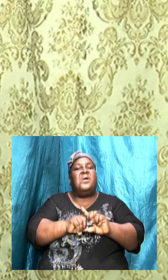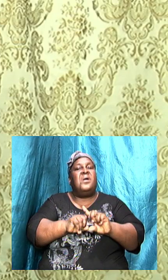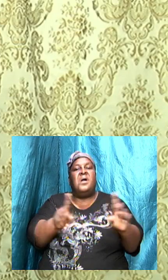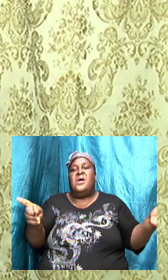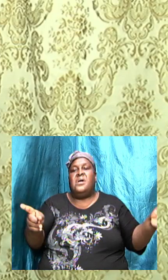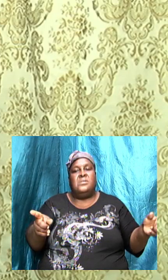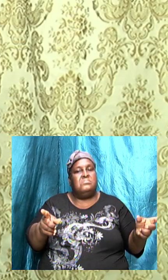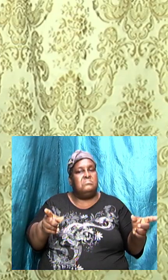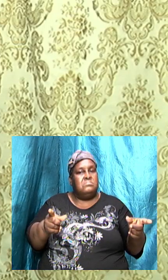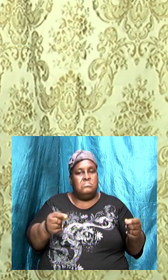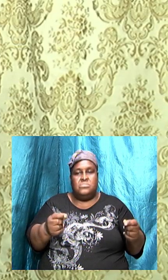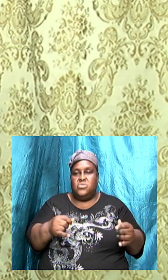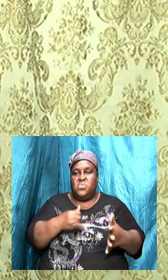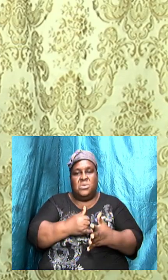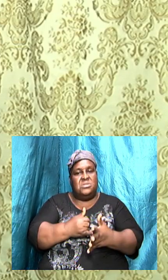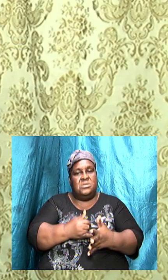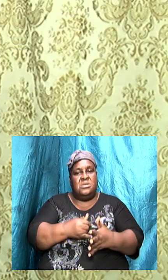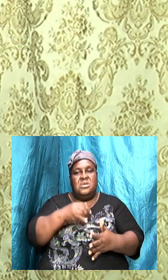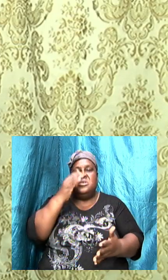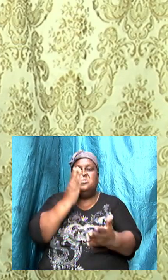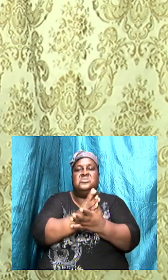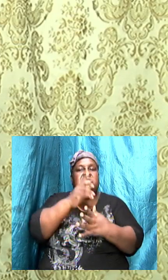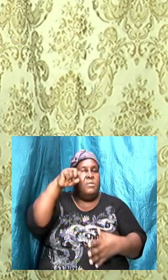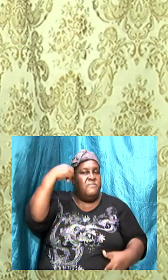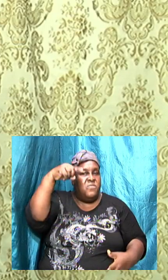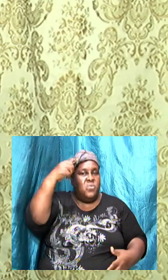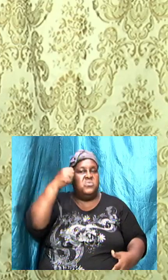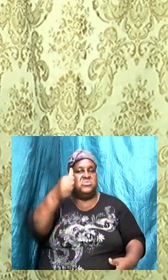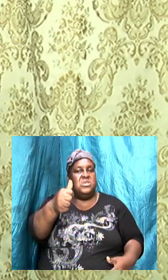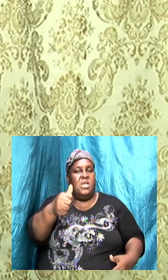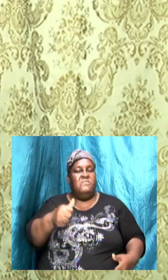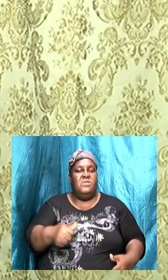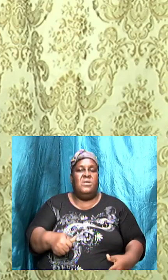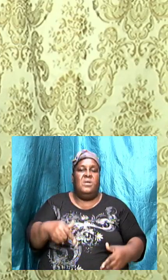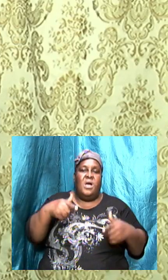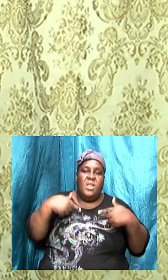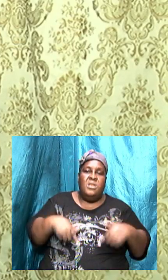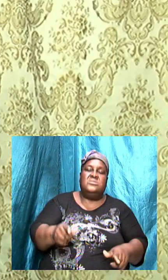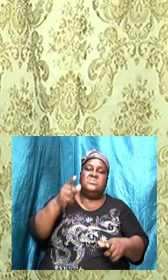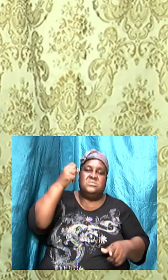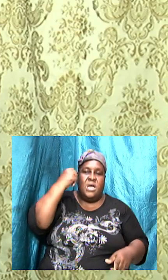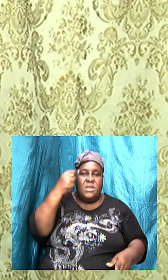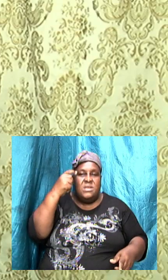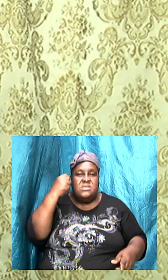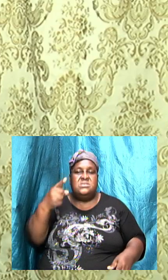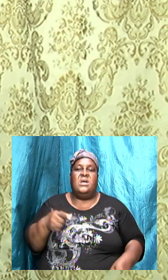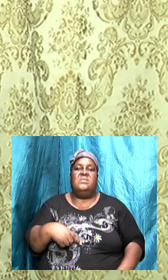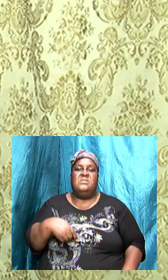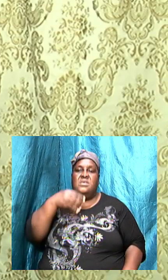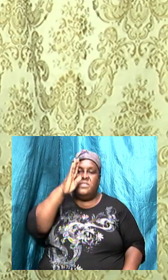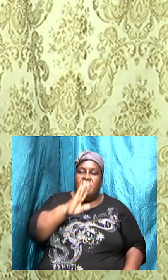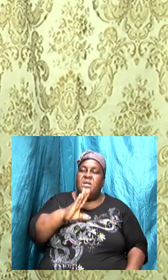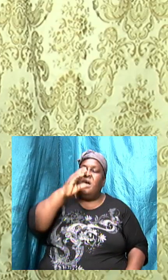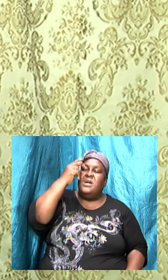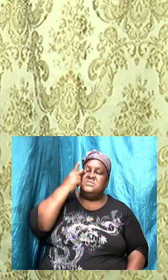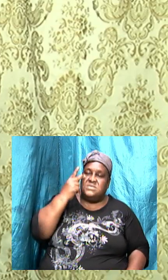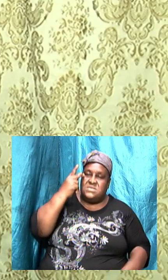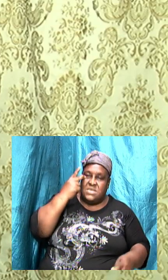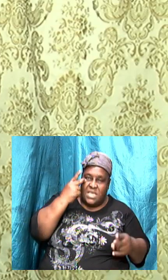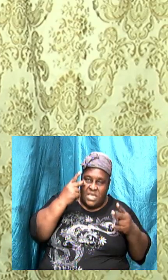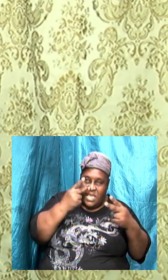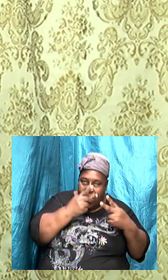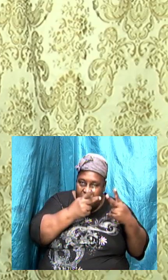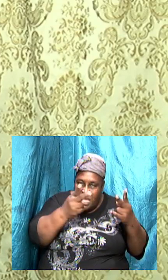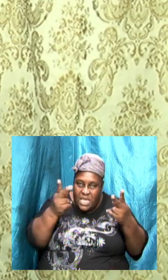fooling ourselves and let us band together and let us understand that He sees, His